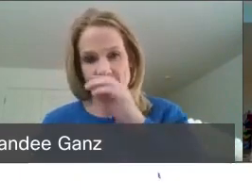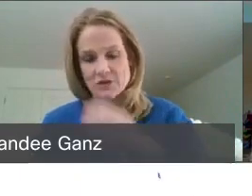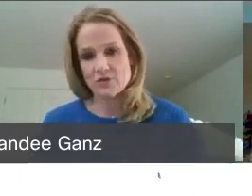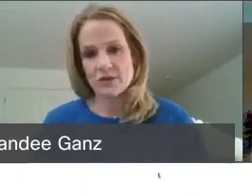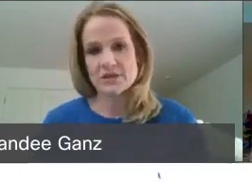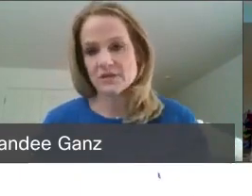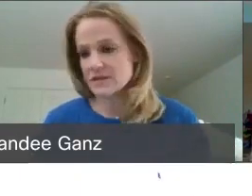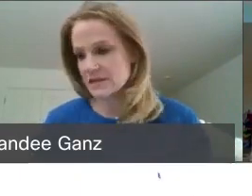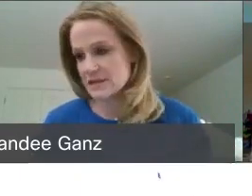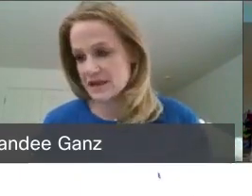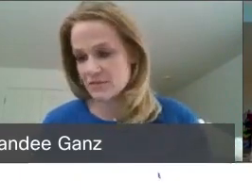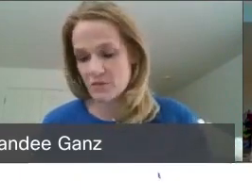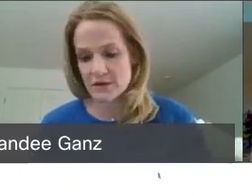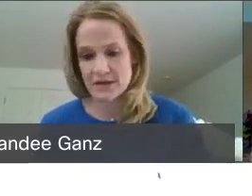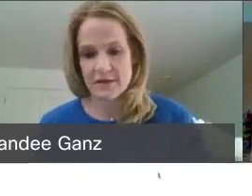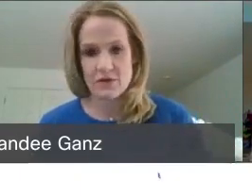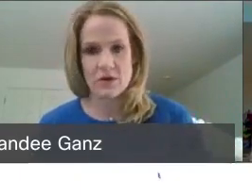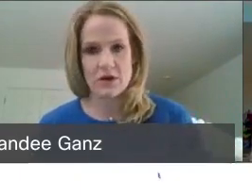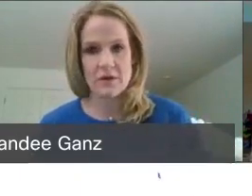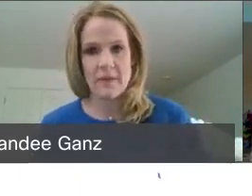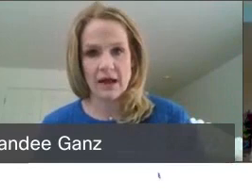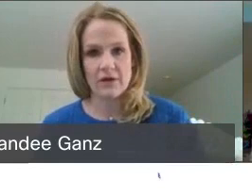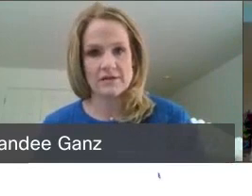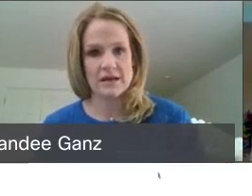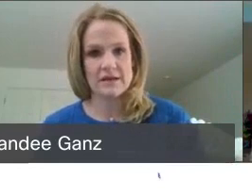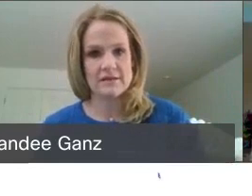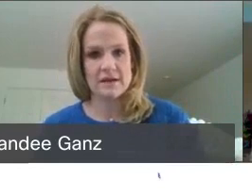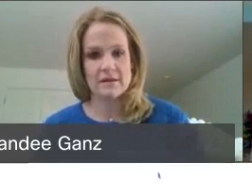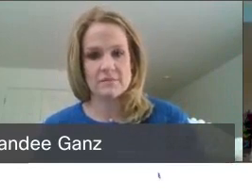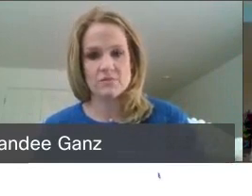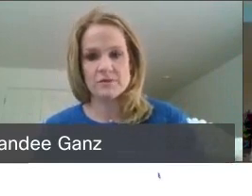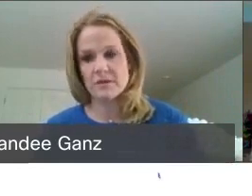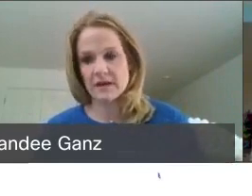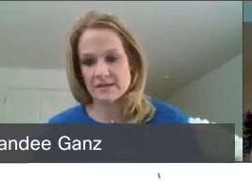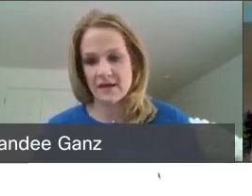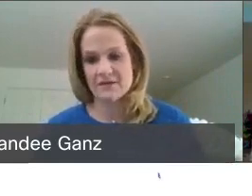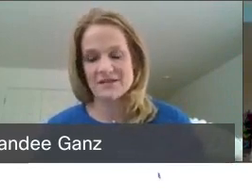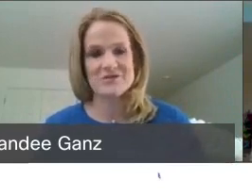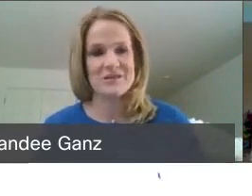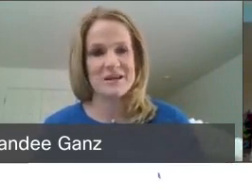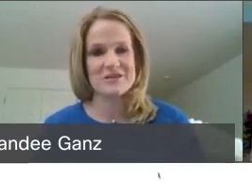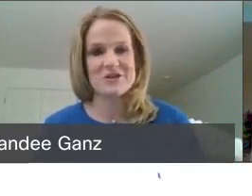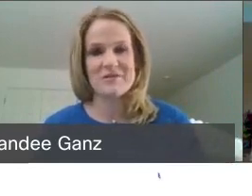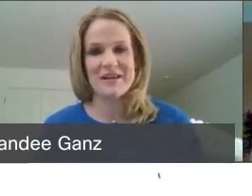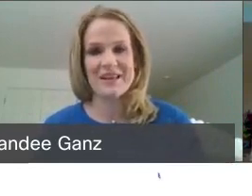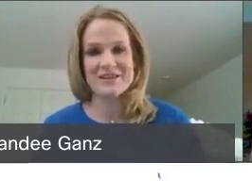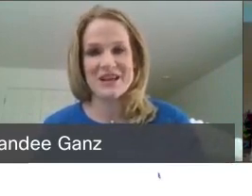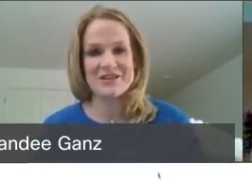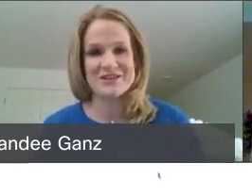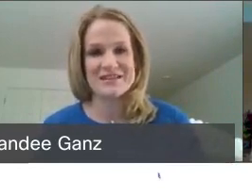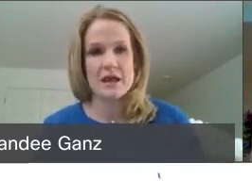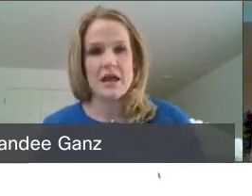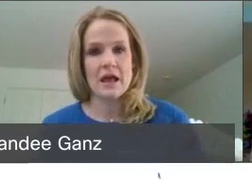Okay, so the mission of DTCS, we wanted to give you a little bit of background, and because obviously during the past year, we've had a